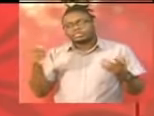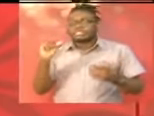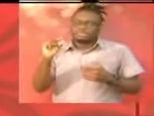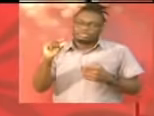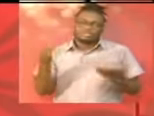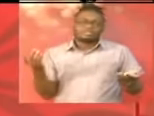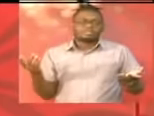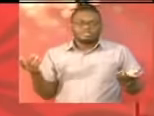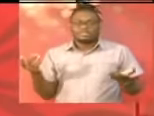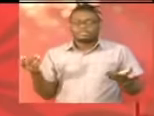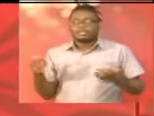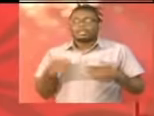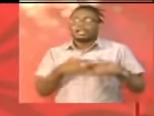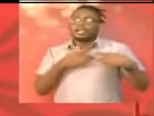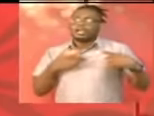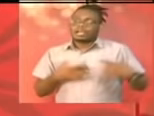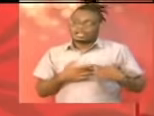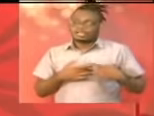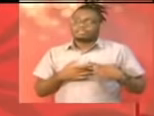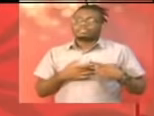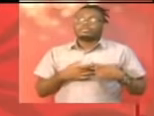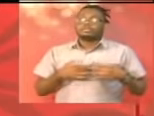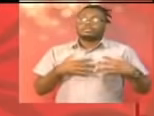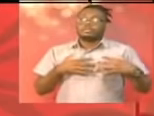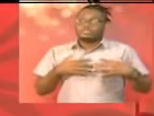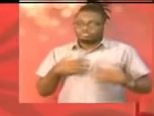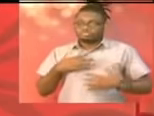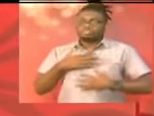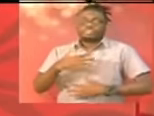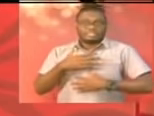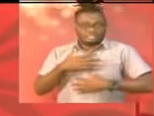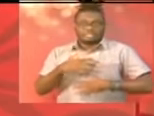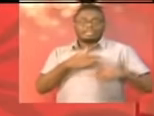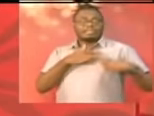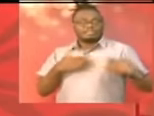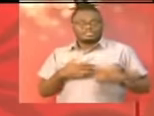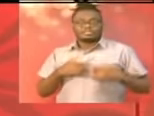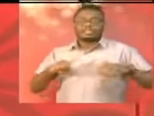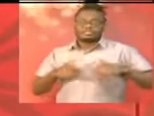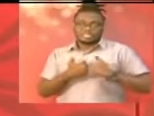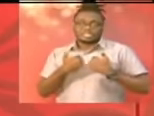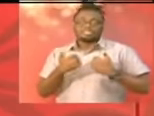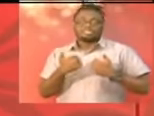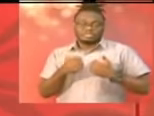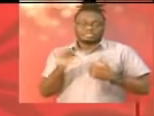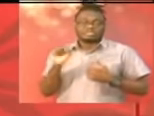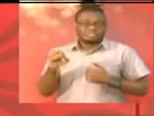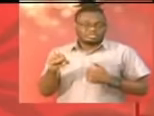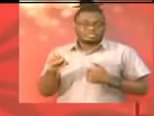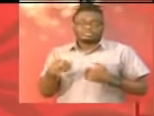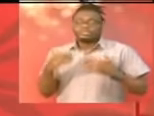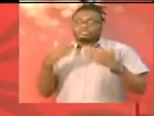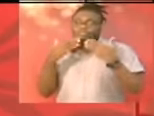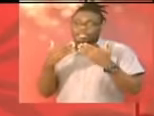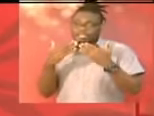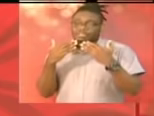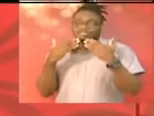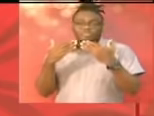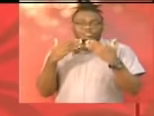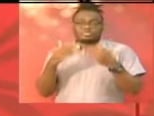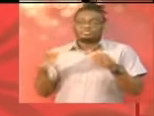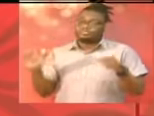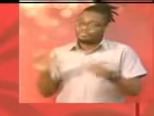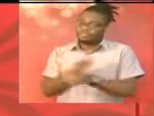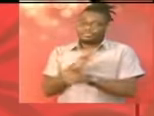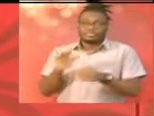issues, pulmonary related issues, neurological related issues. Thankfully, I would say about